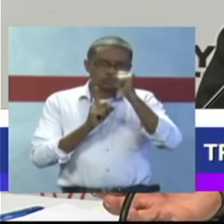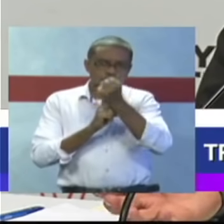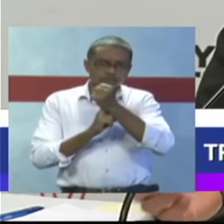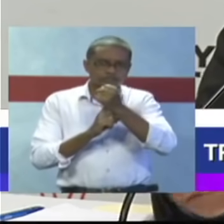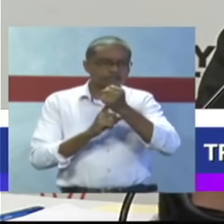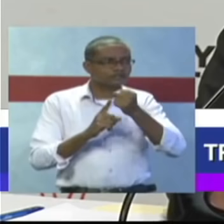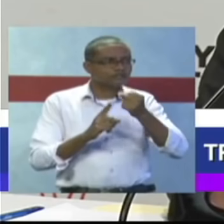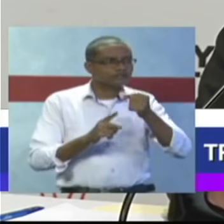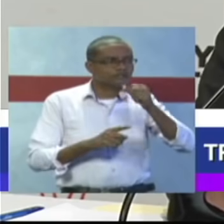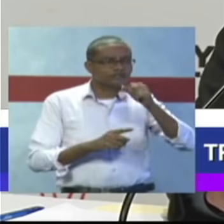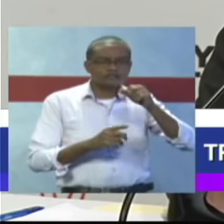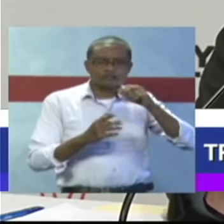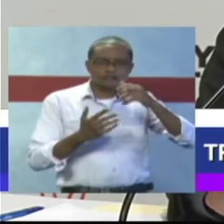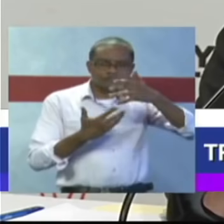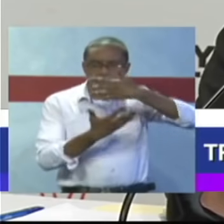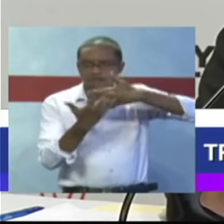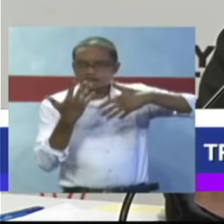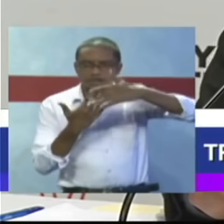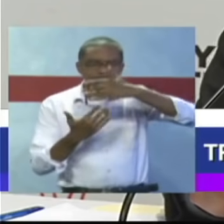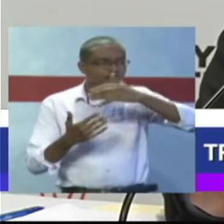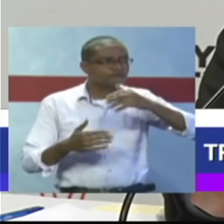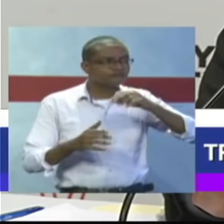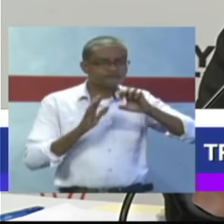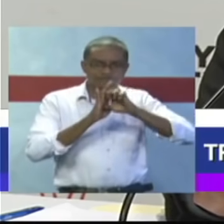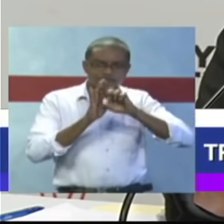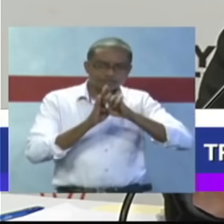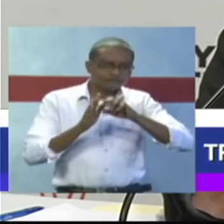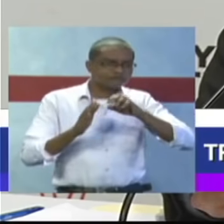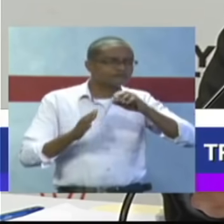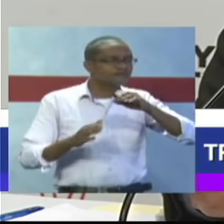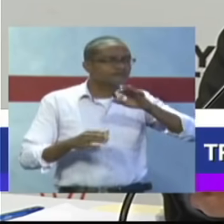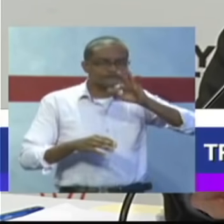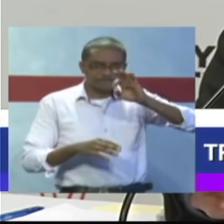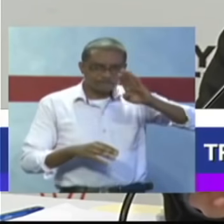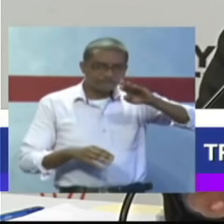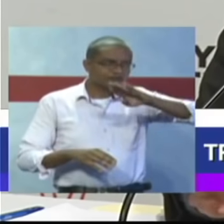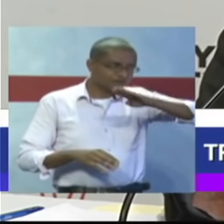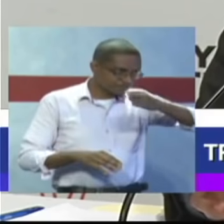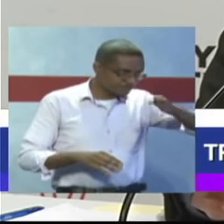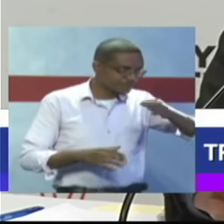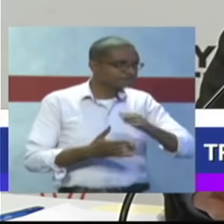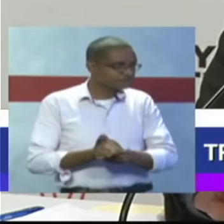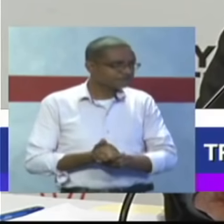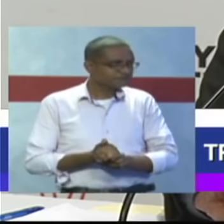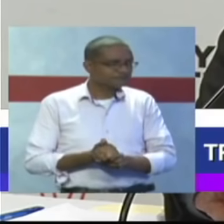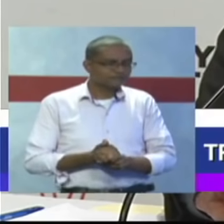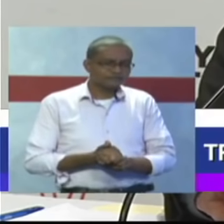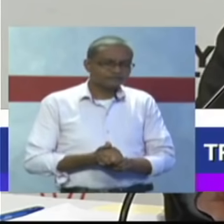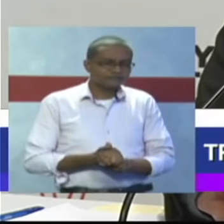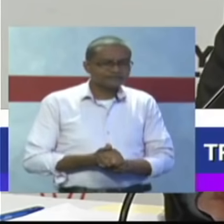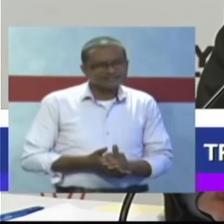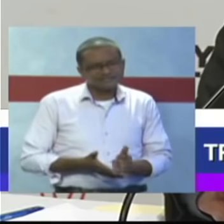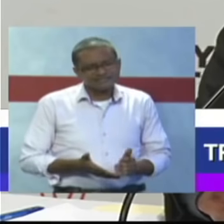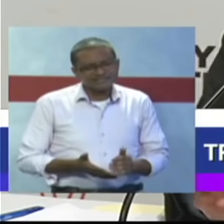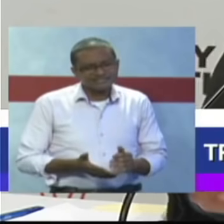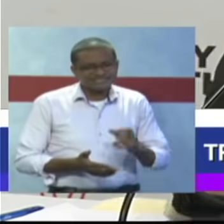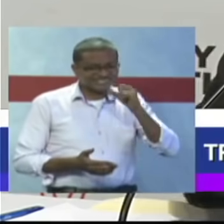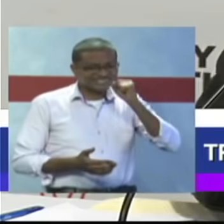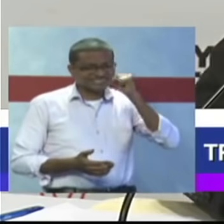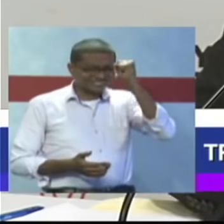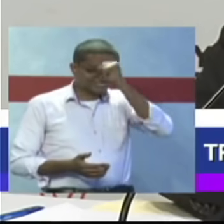to verify, I would appreciate, in terms of how persons report. In terms of severe